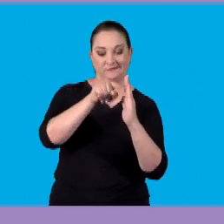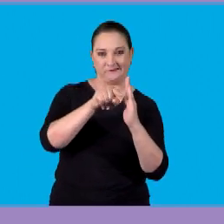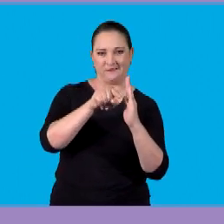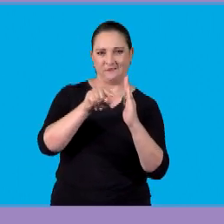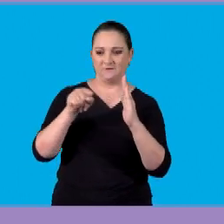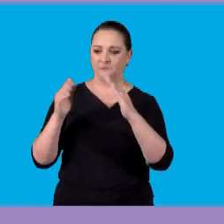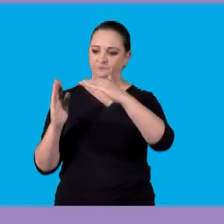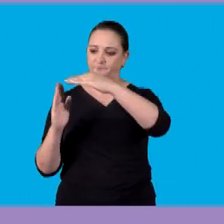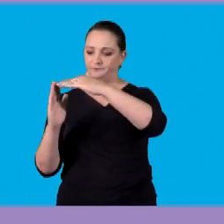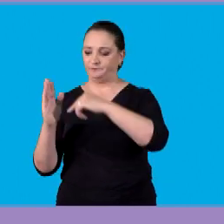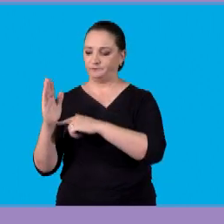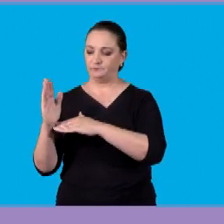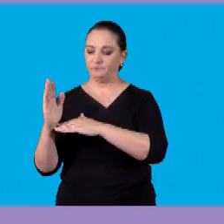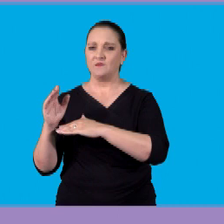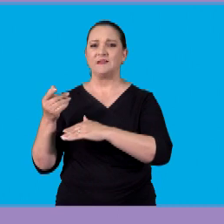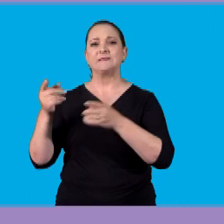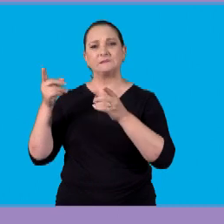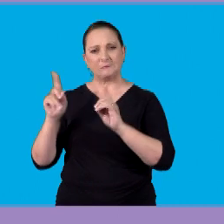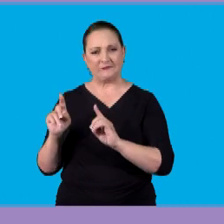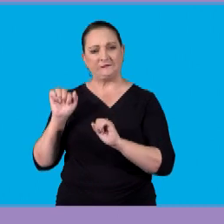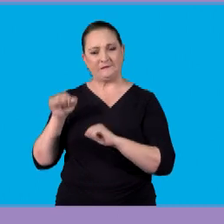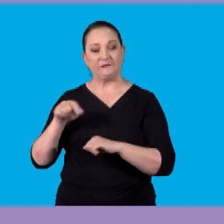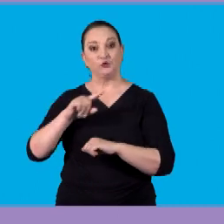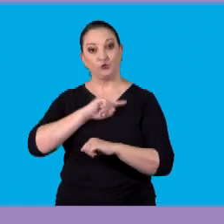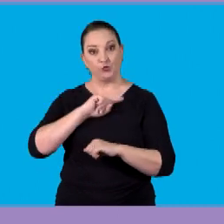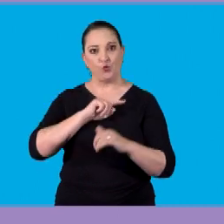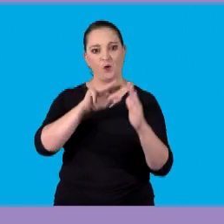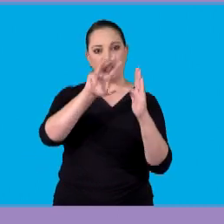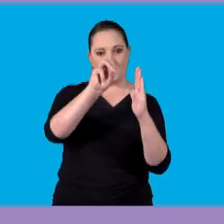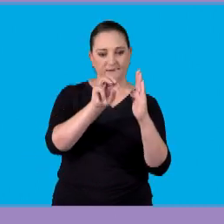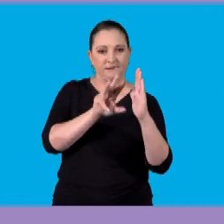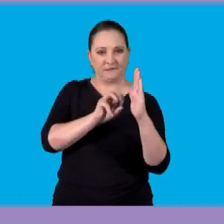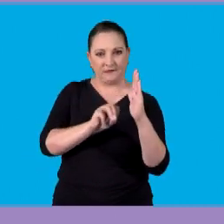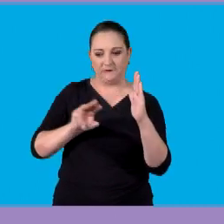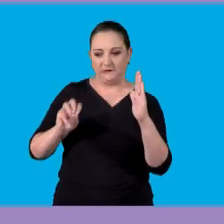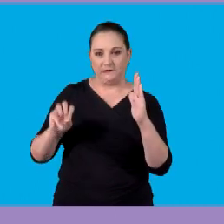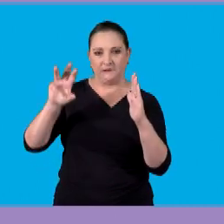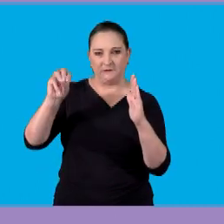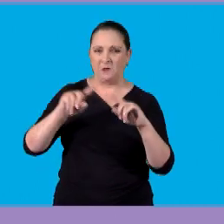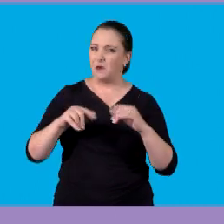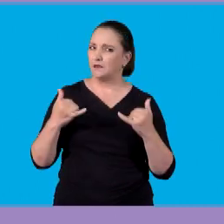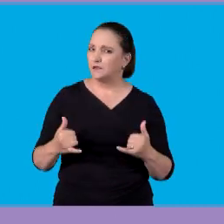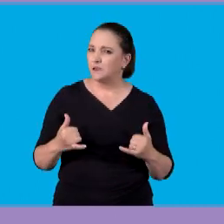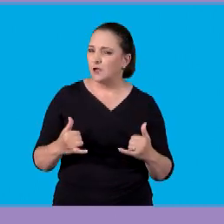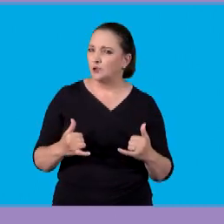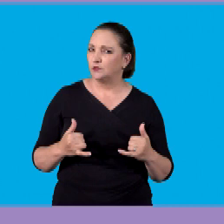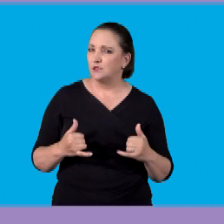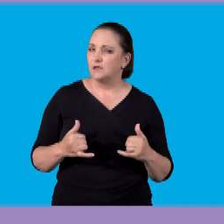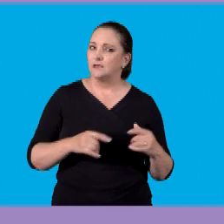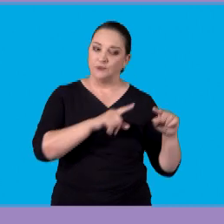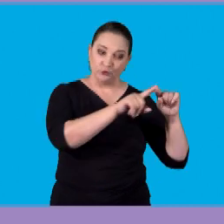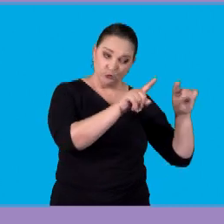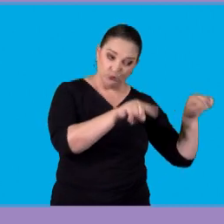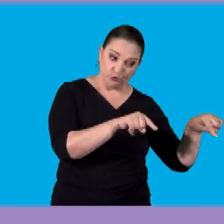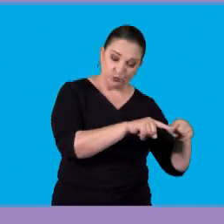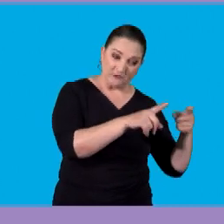a rectangle is also a special parallelogram. But now, what makes a square special? So let's